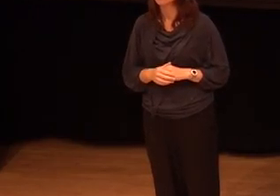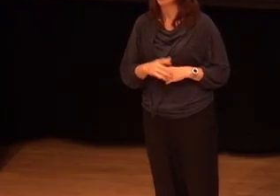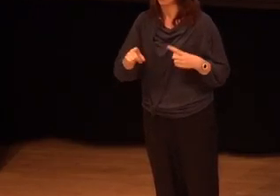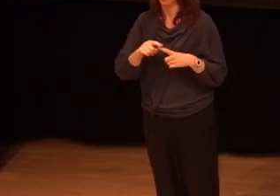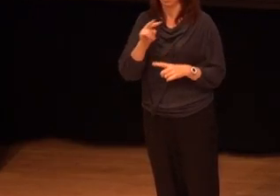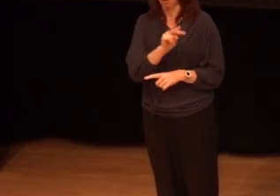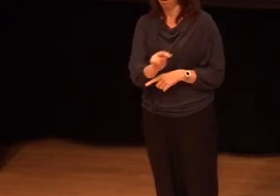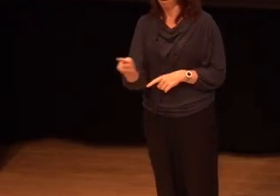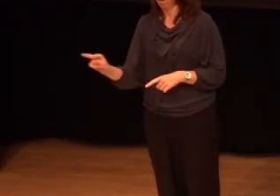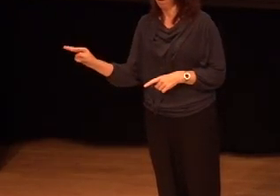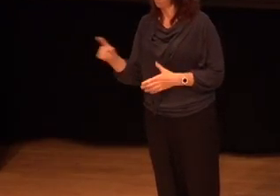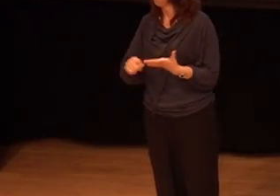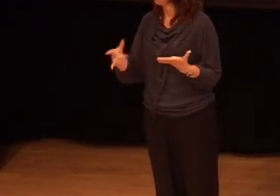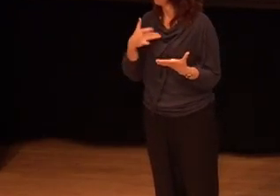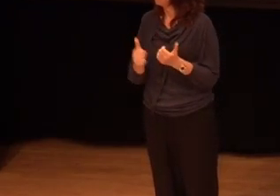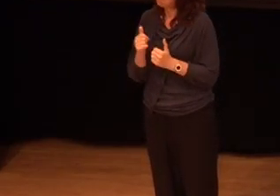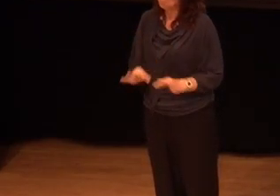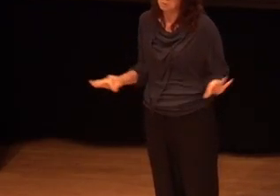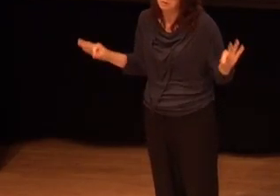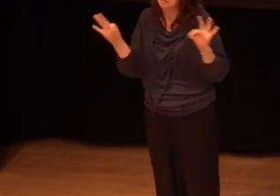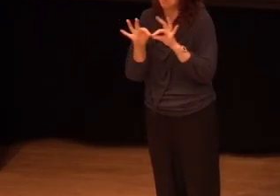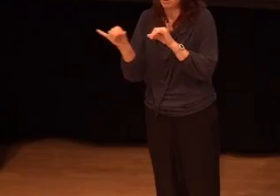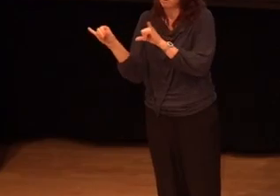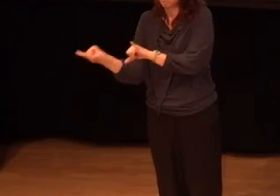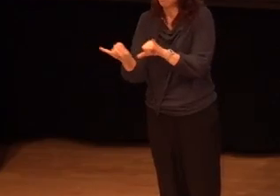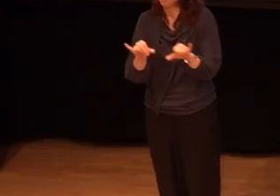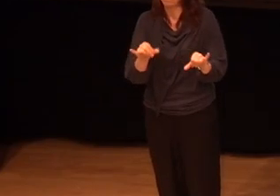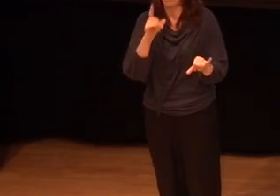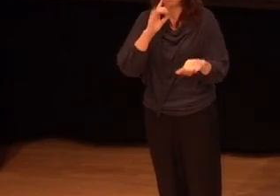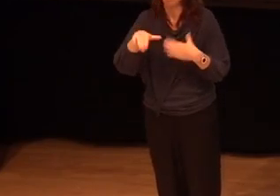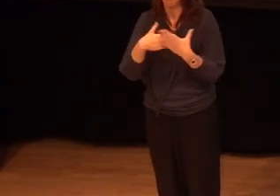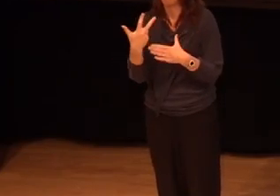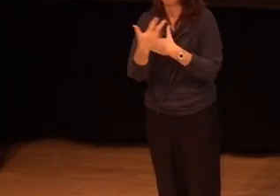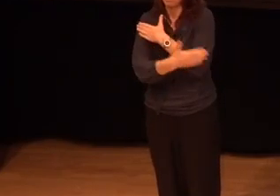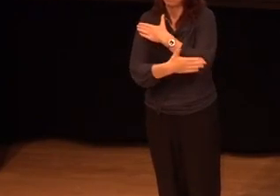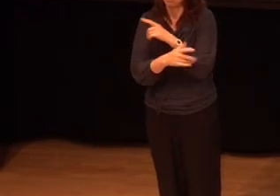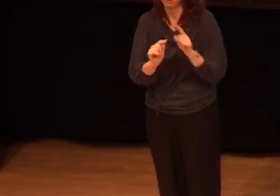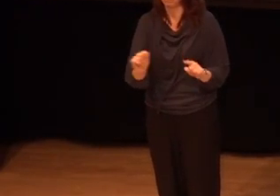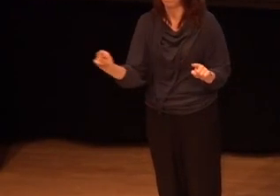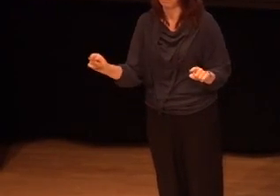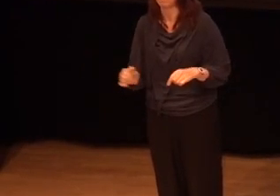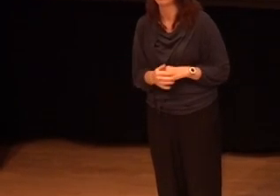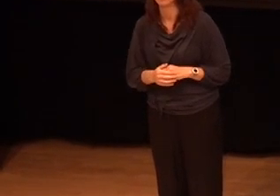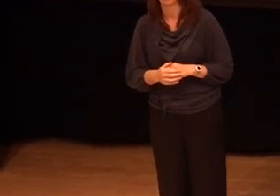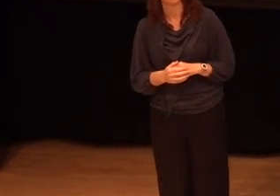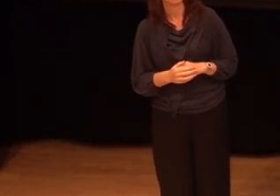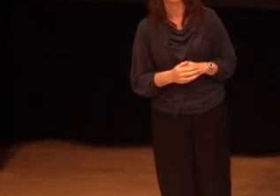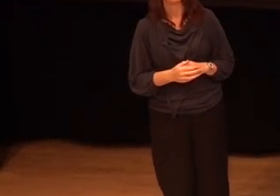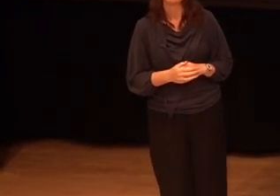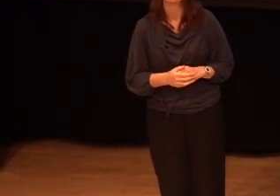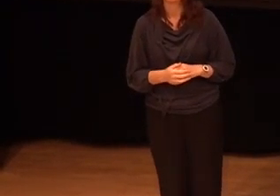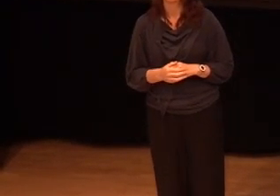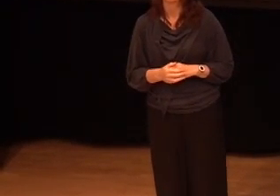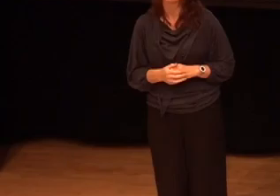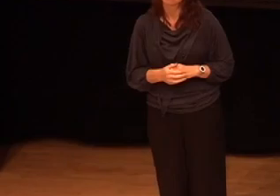or differences in the movements in the three countries? Well, I think that, you know, that we were sort of quite clear at trying to sort